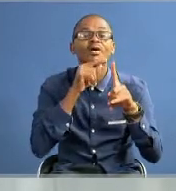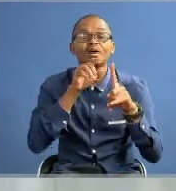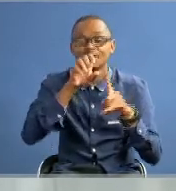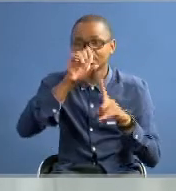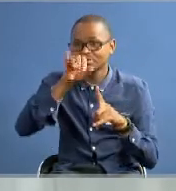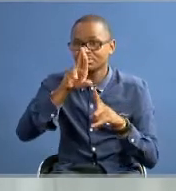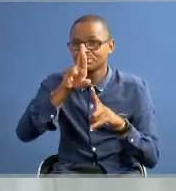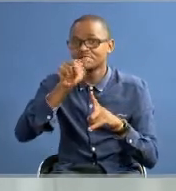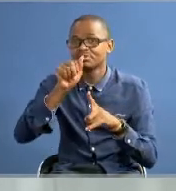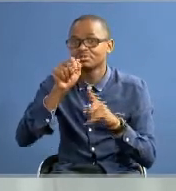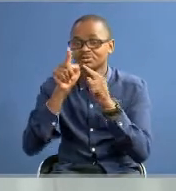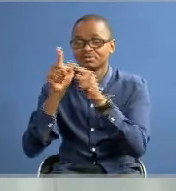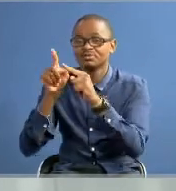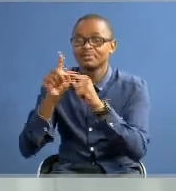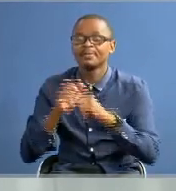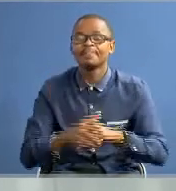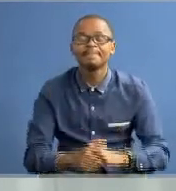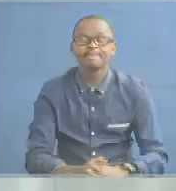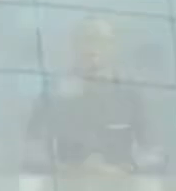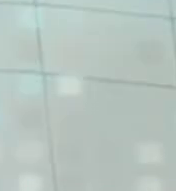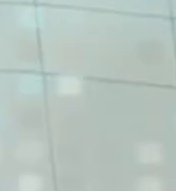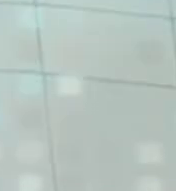Samson Jura brings us more.